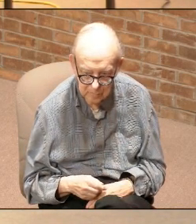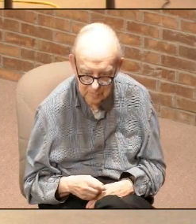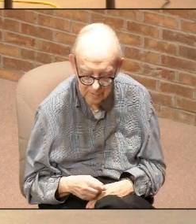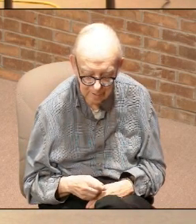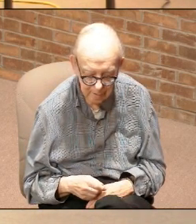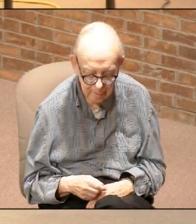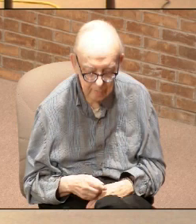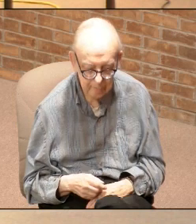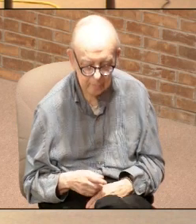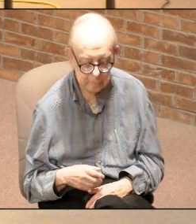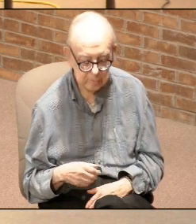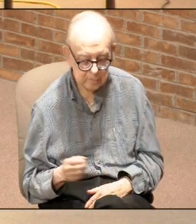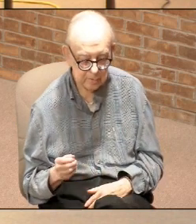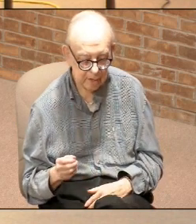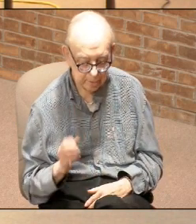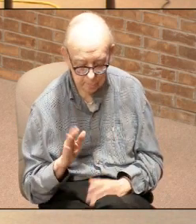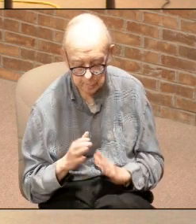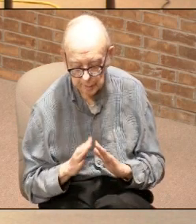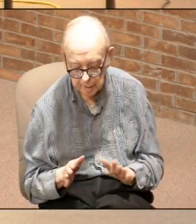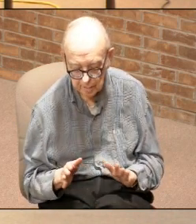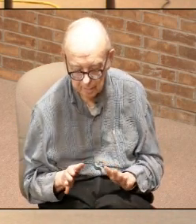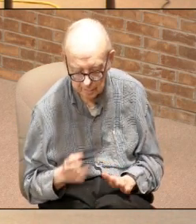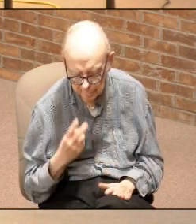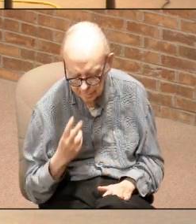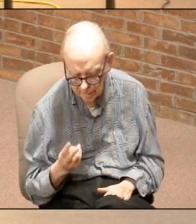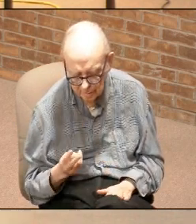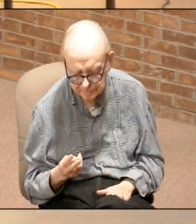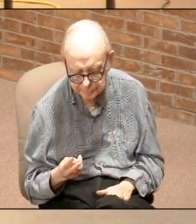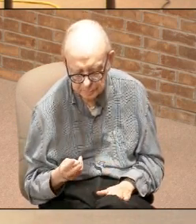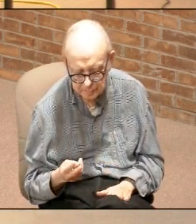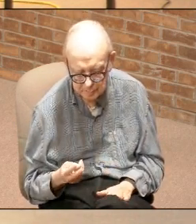and take your peace you see